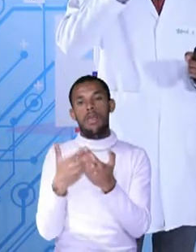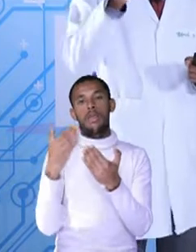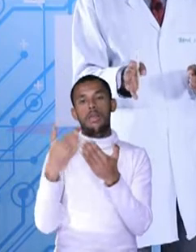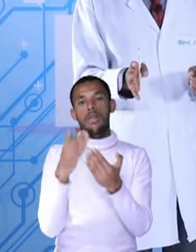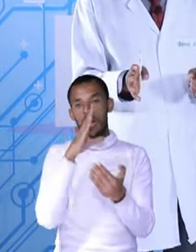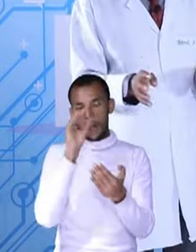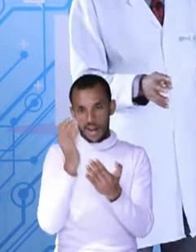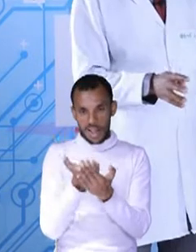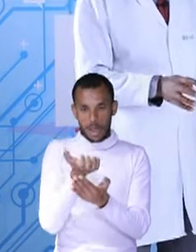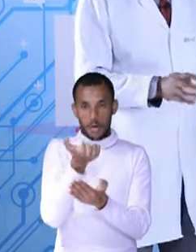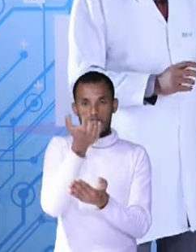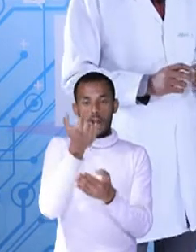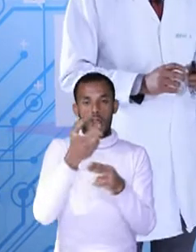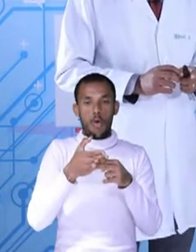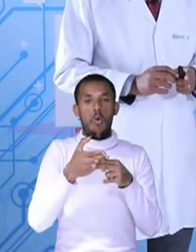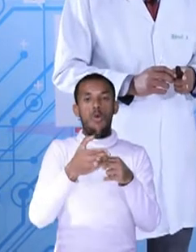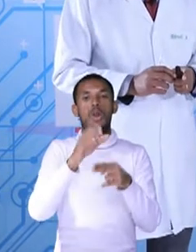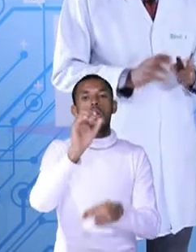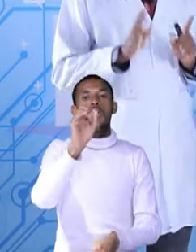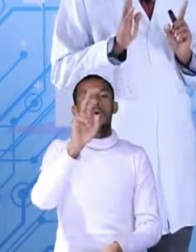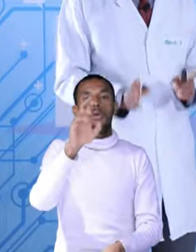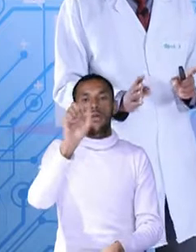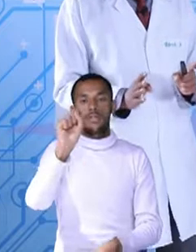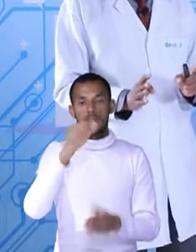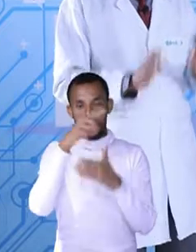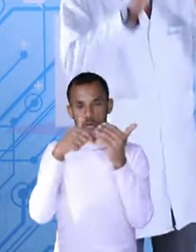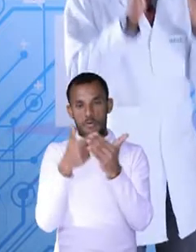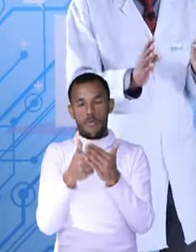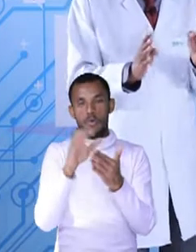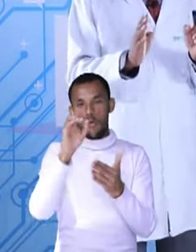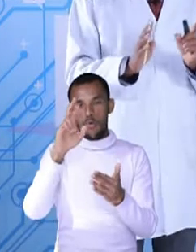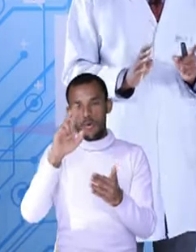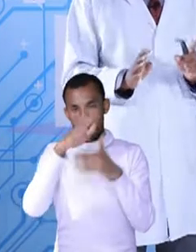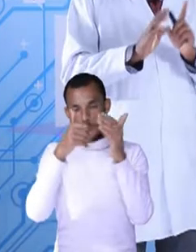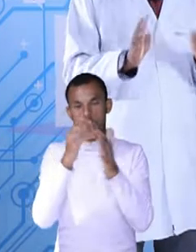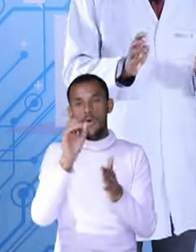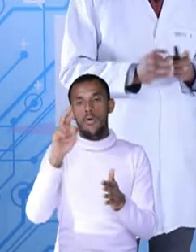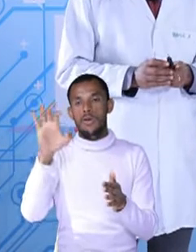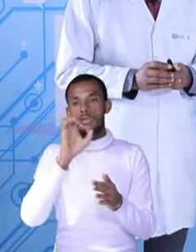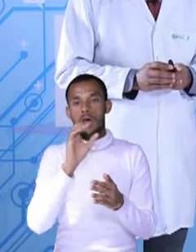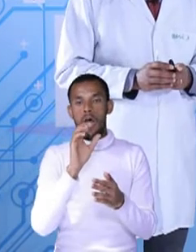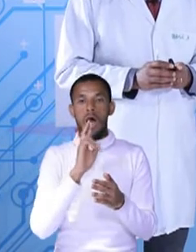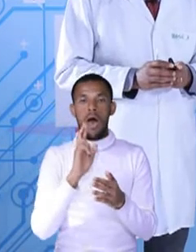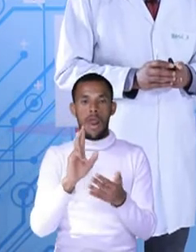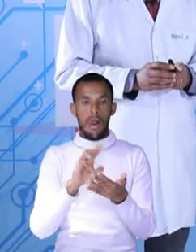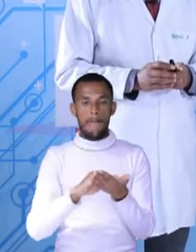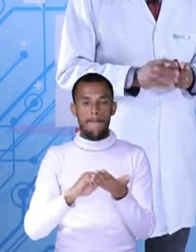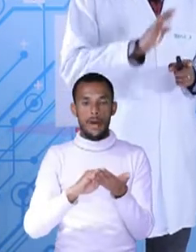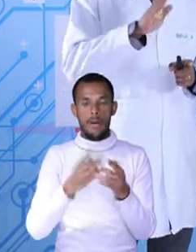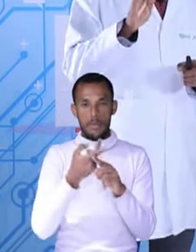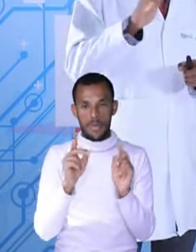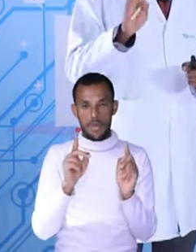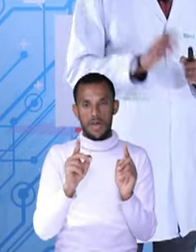and economically is called ores. Therefore, all ores are minerals.